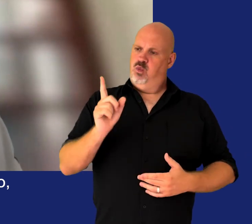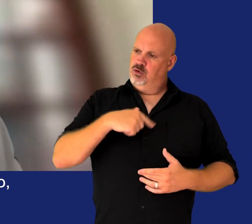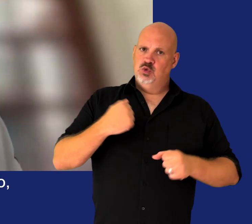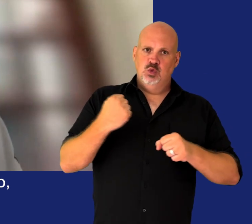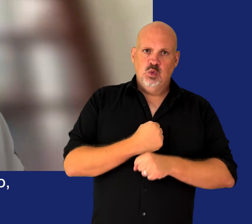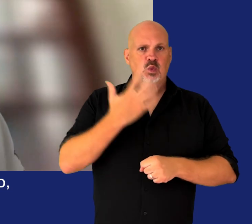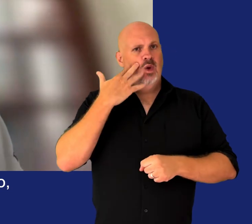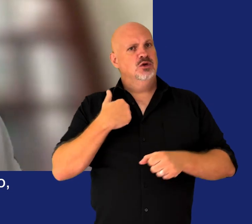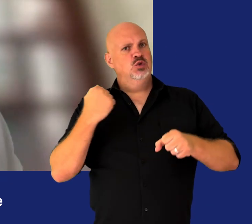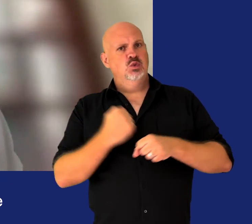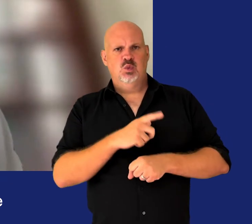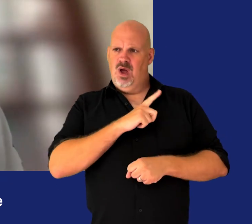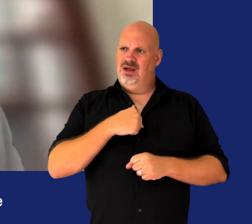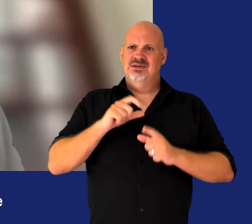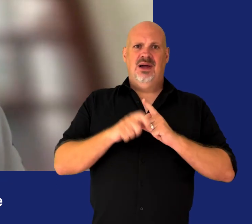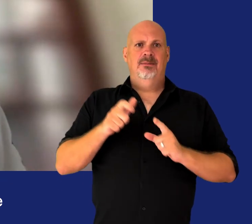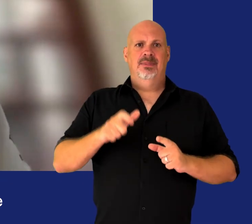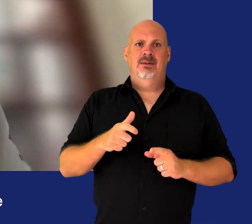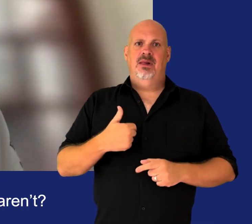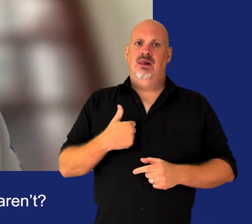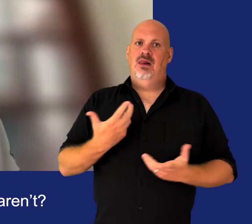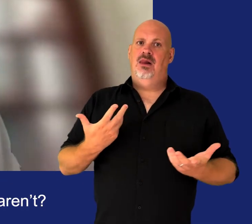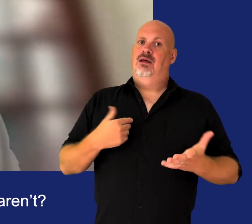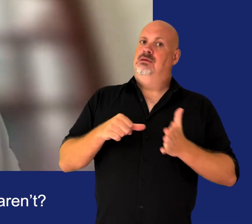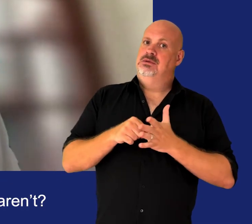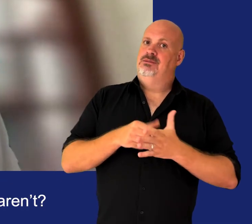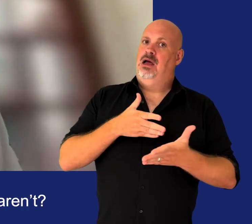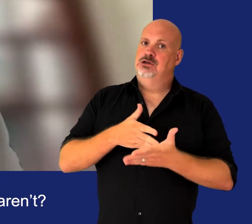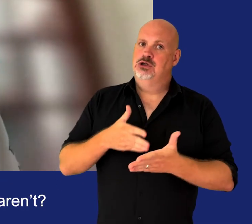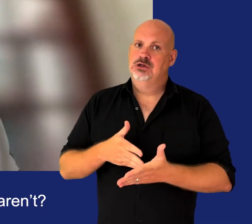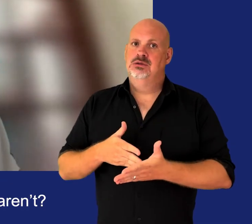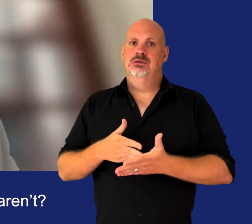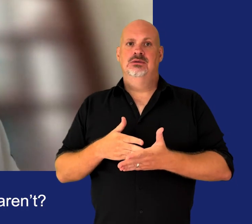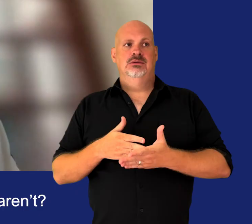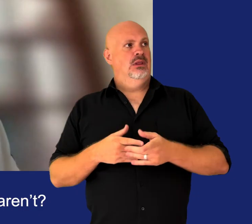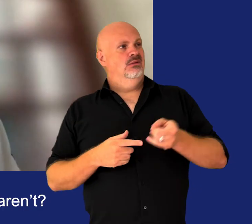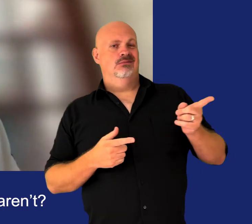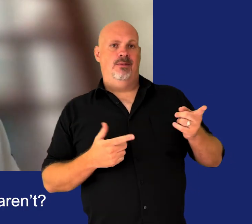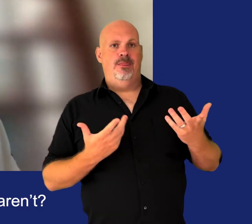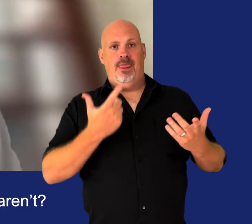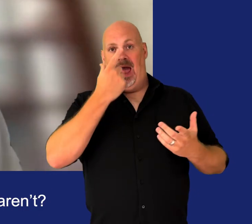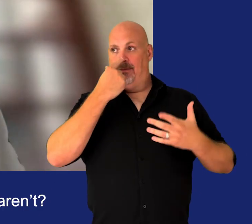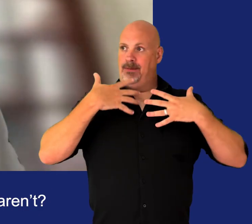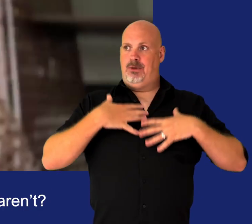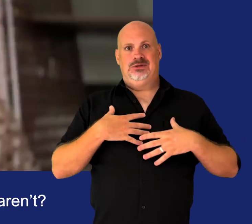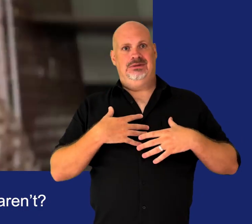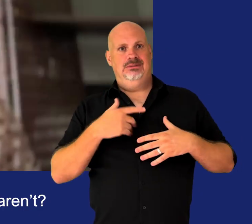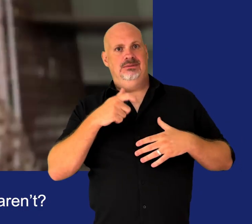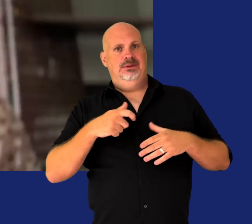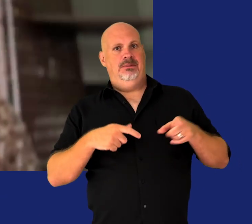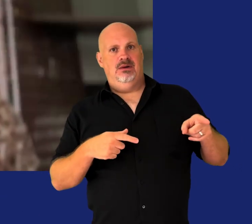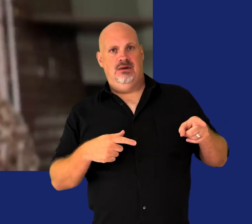do, when they do it. Why should we as disabled people be sort of disadvantaged in a way that sort of able-bodied people